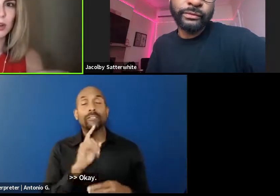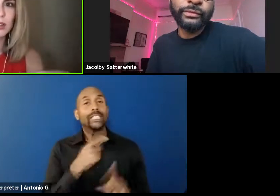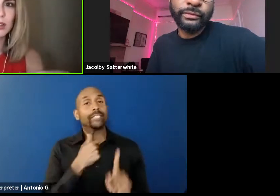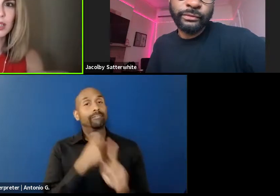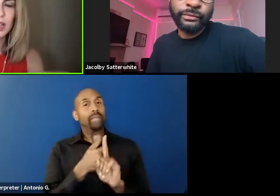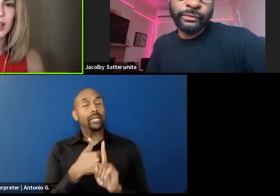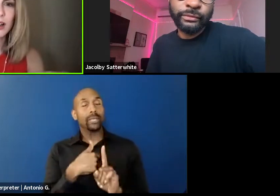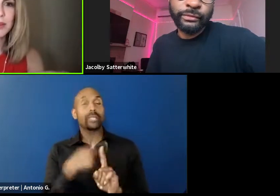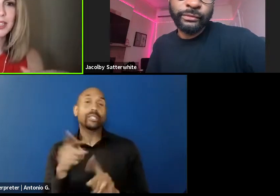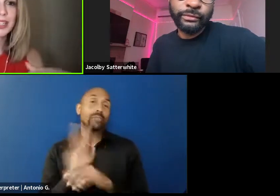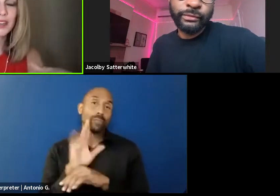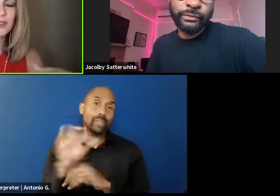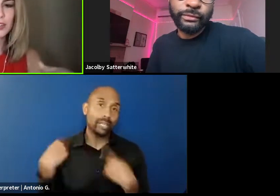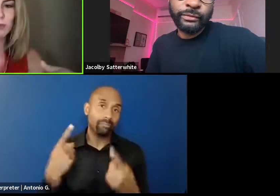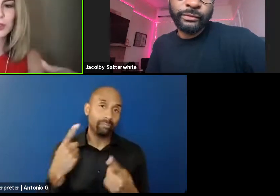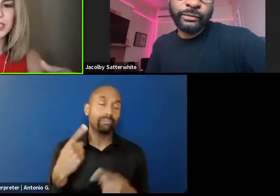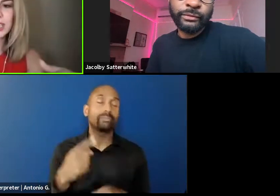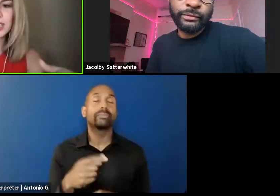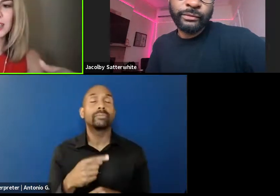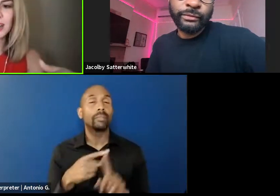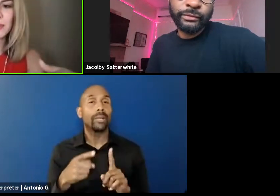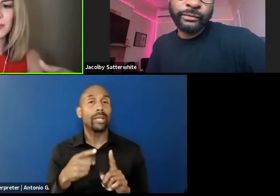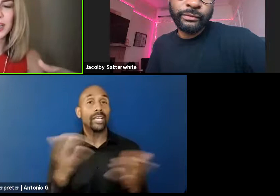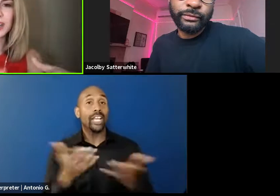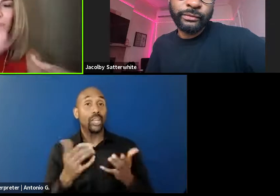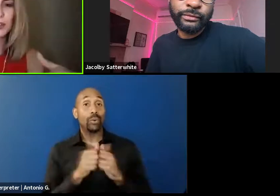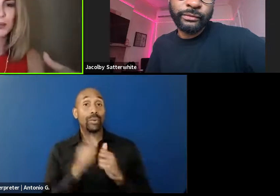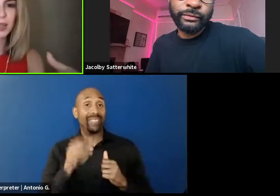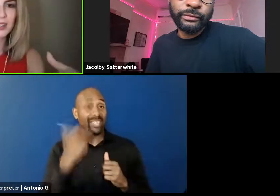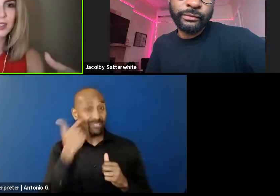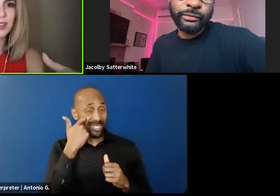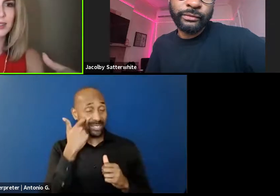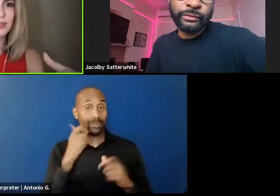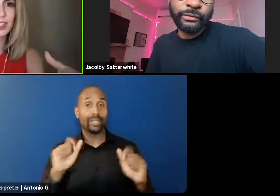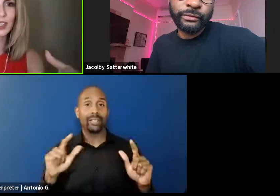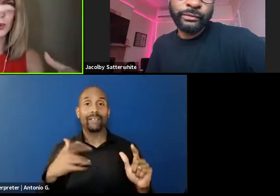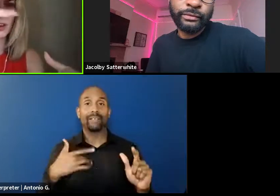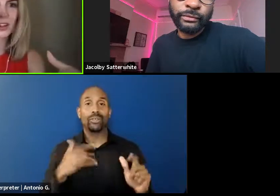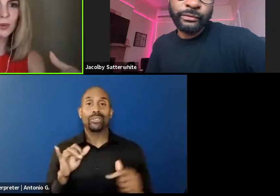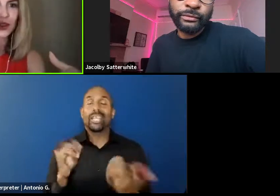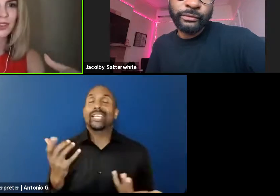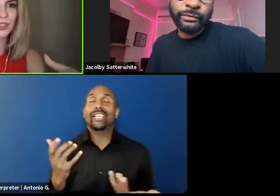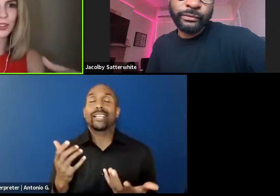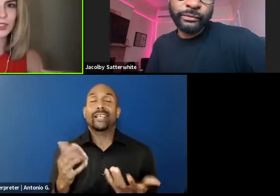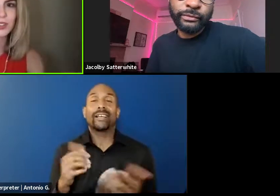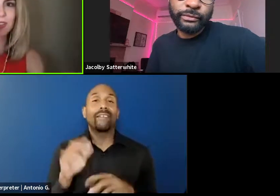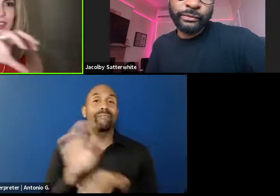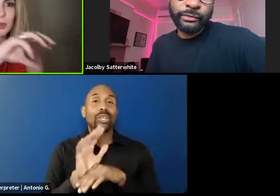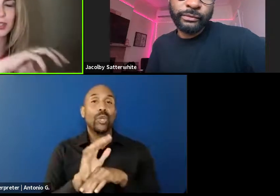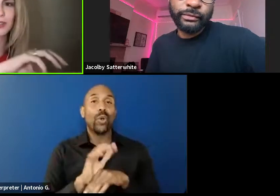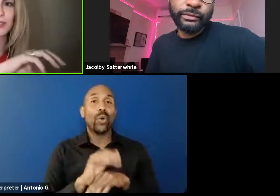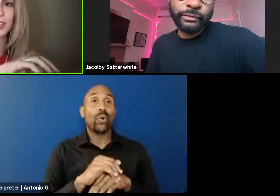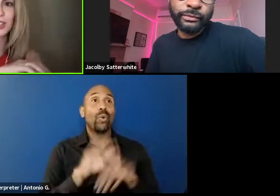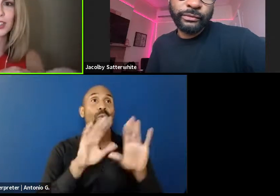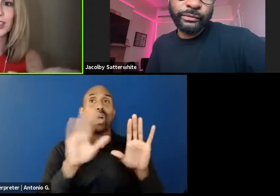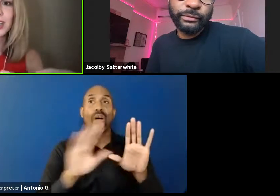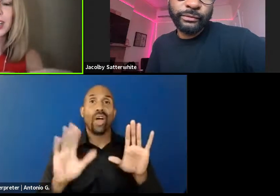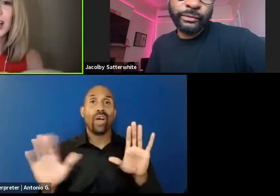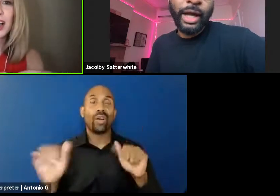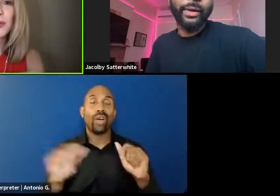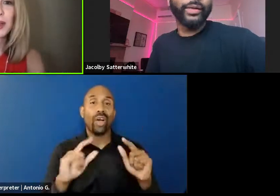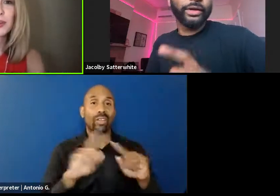Country Ball. But here it feels almost like a Namjoon Paik style video wall with all these little TVs playing